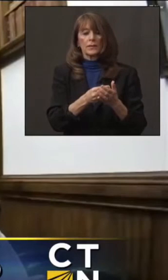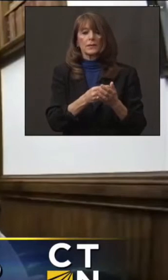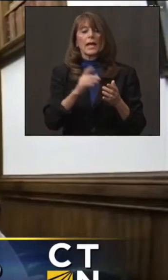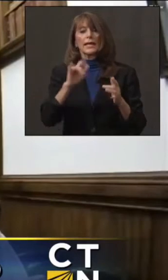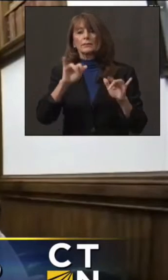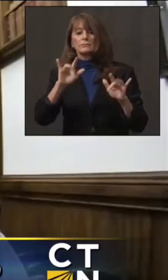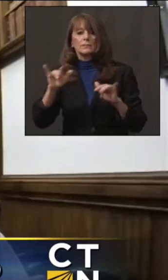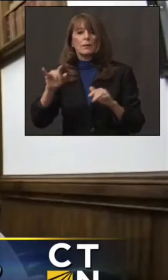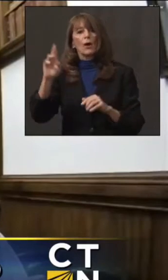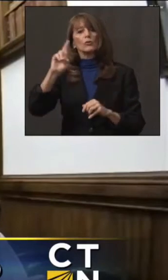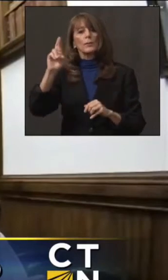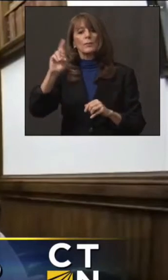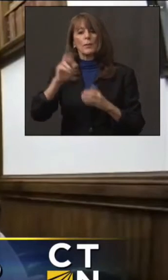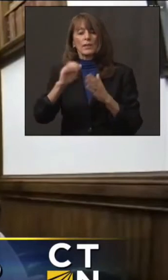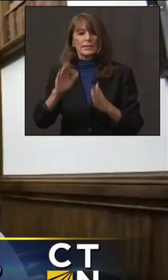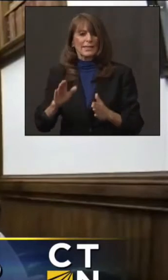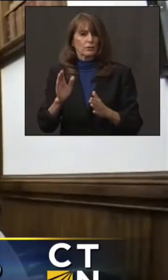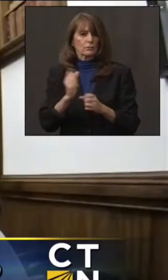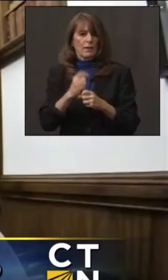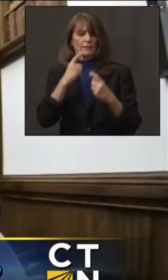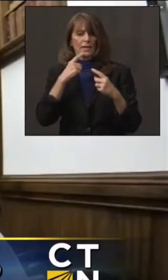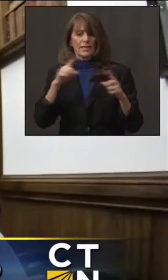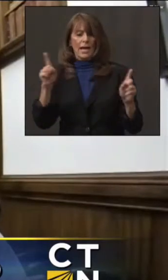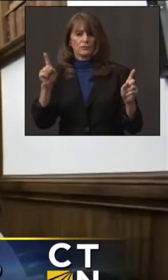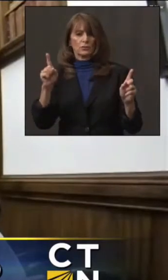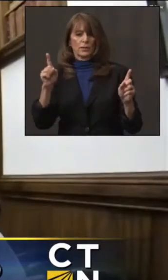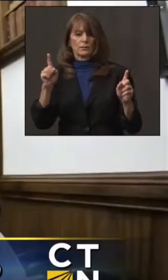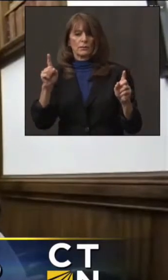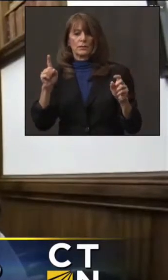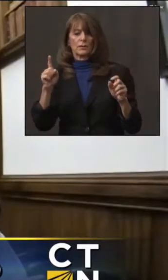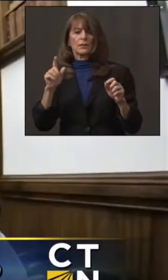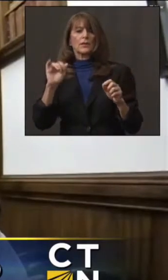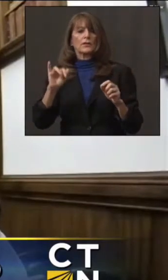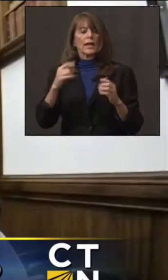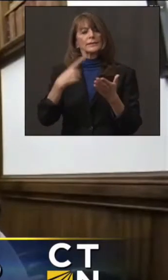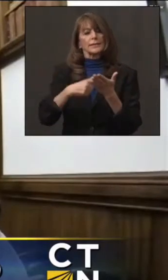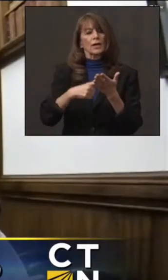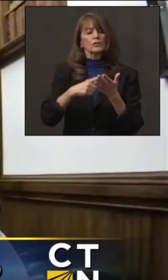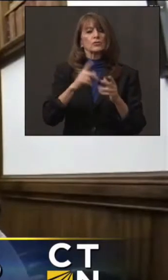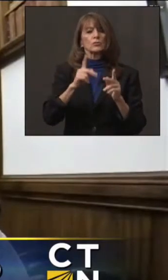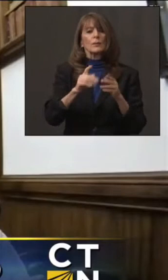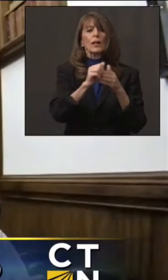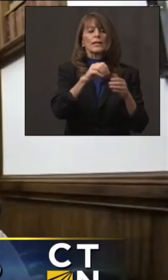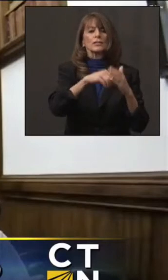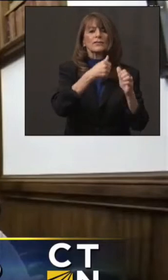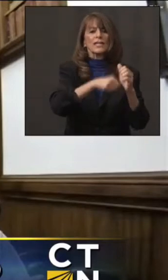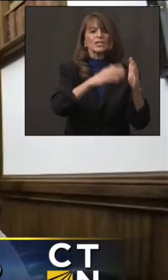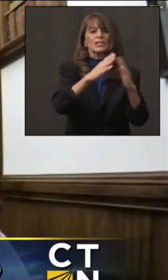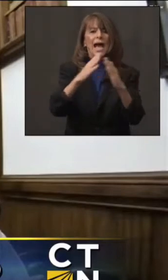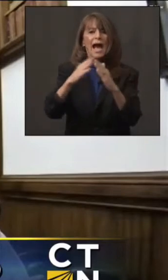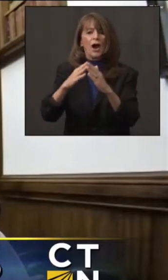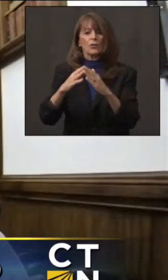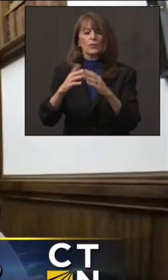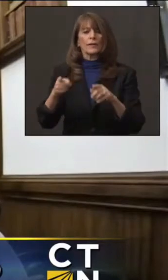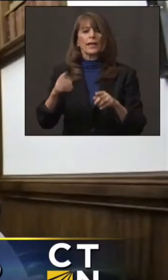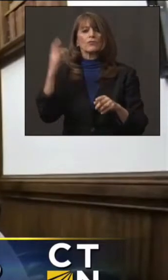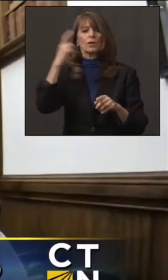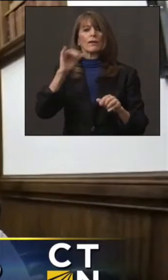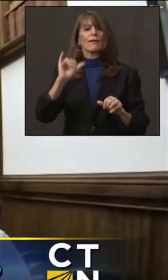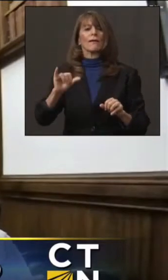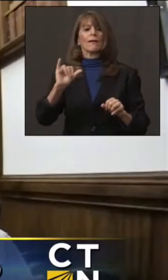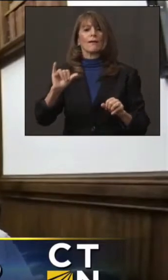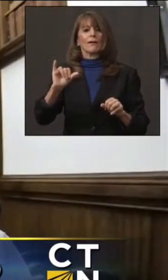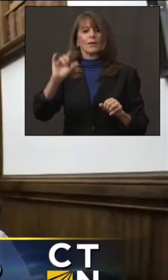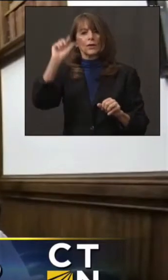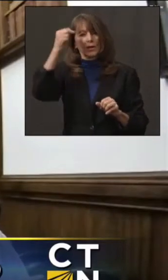leaders, in making such an announcement, reached out to their mayors and first selectmen. But it's also great that they finally realized the importance of the governor